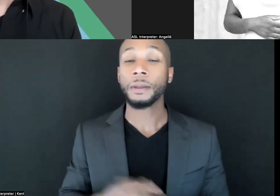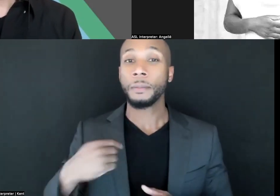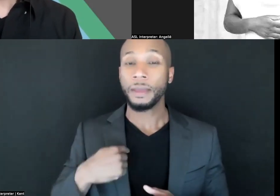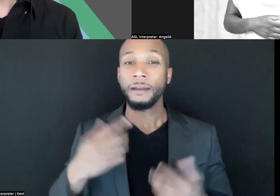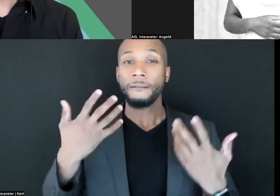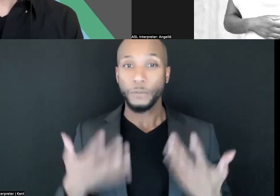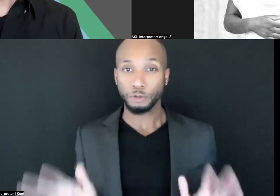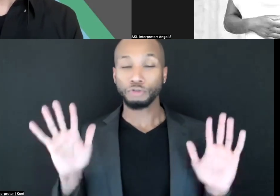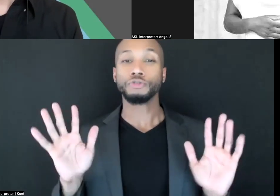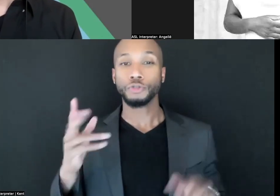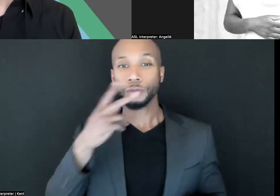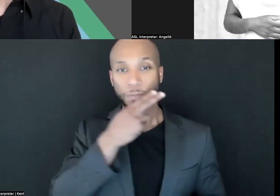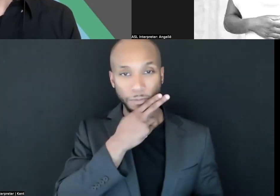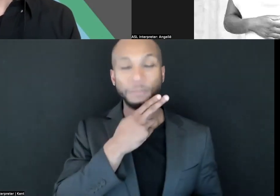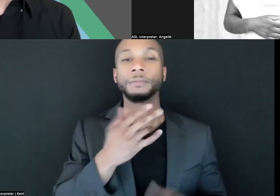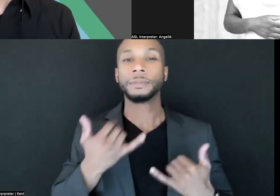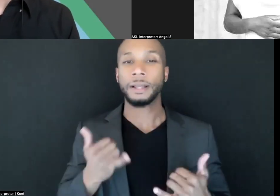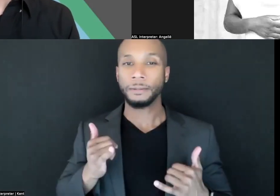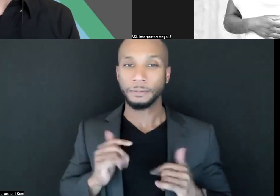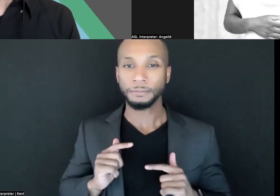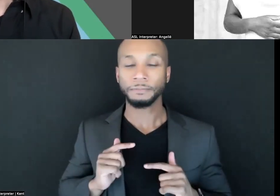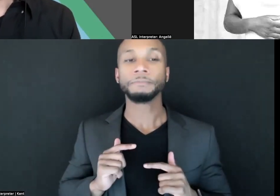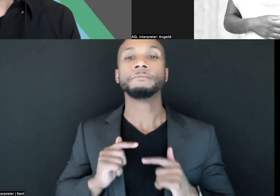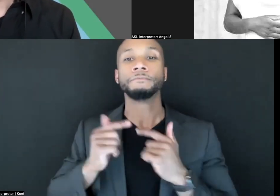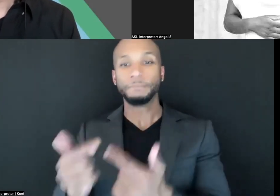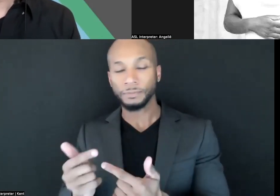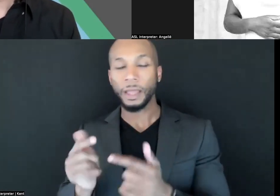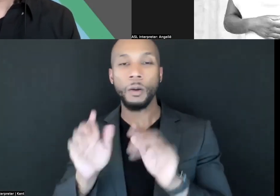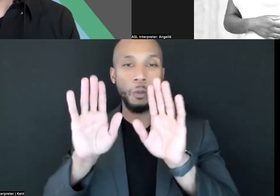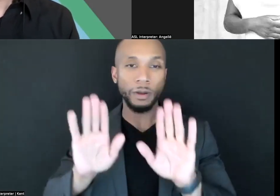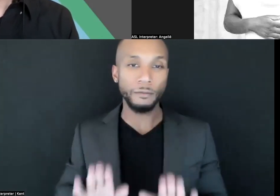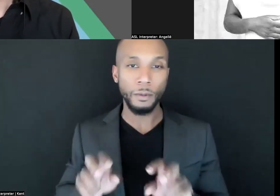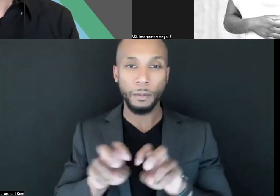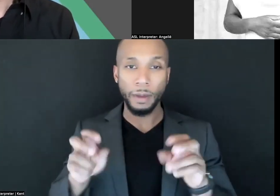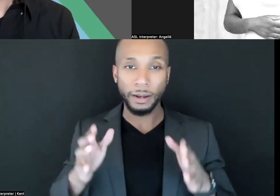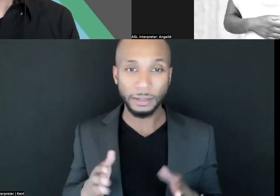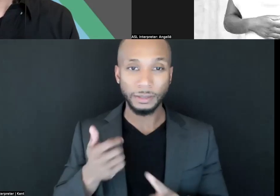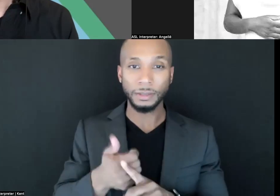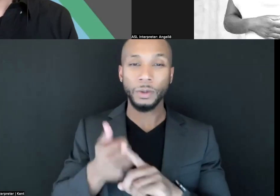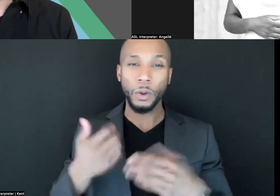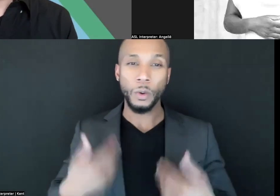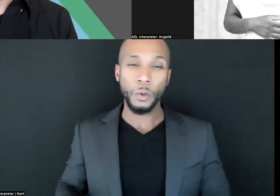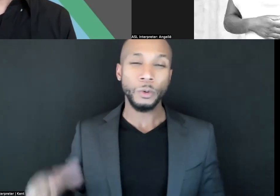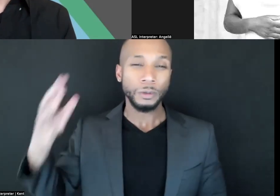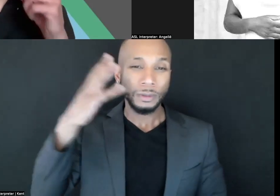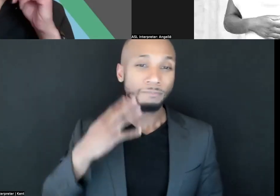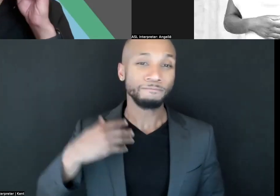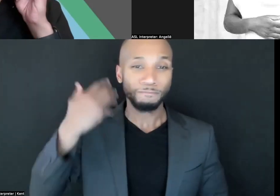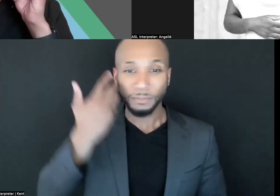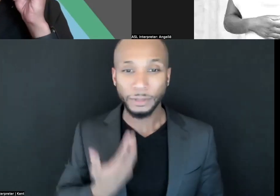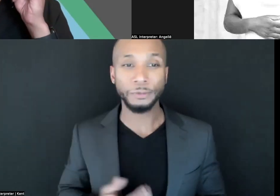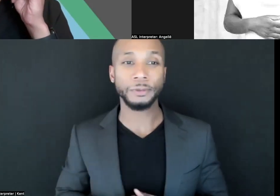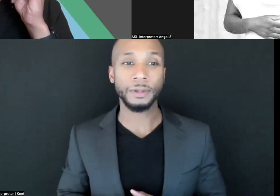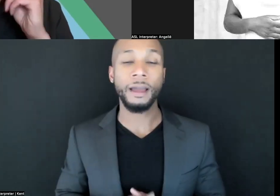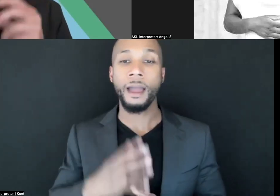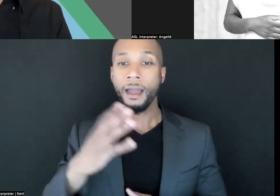And let's go to our wonderful panelists who have a wealth of experience and